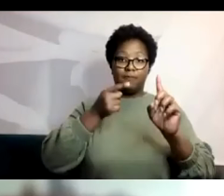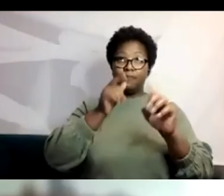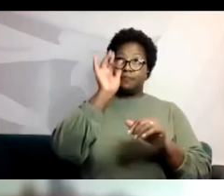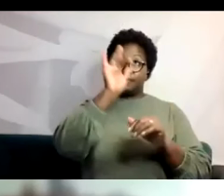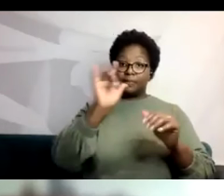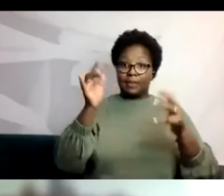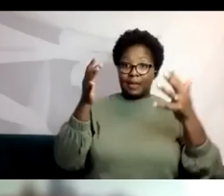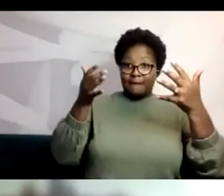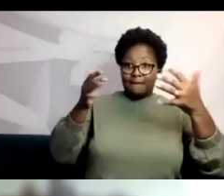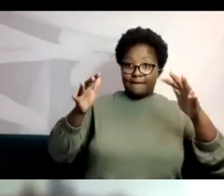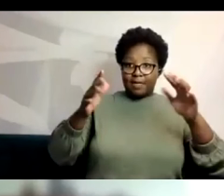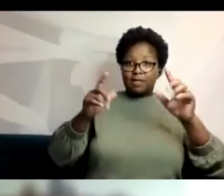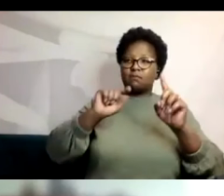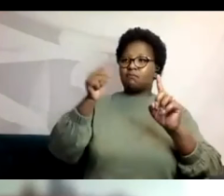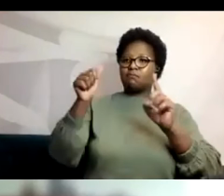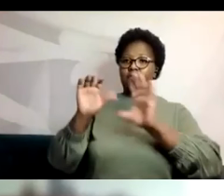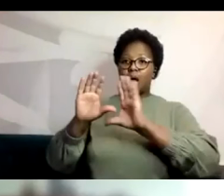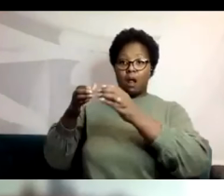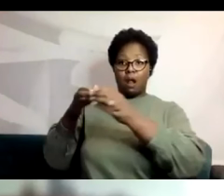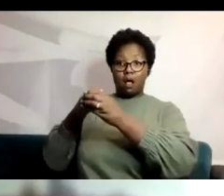other classes.